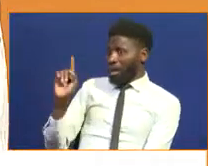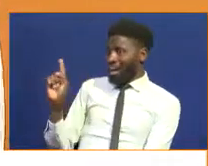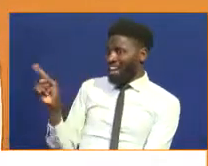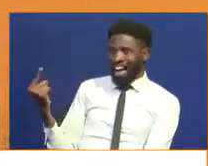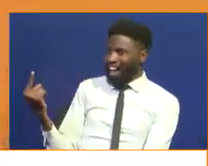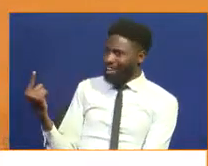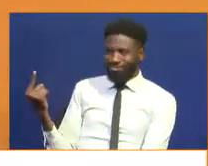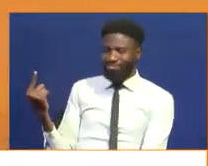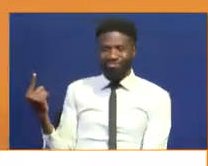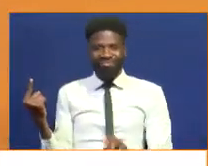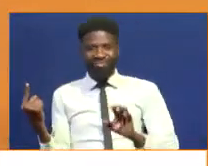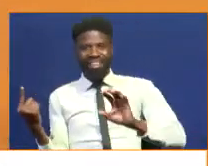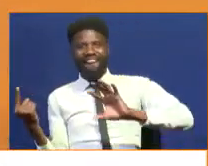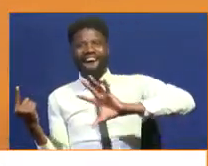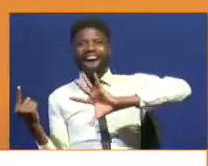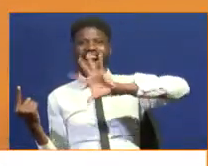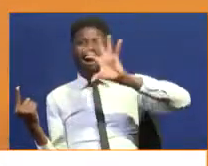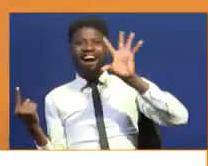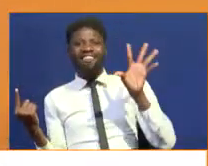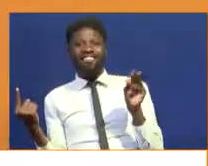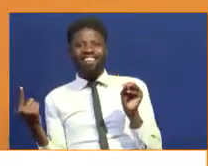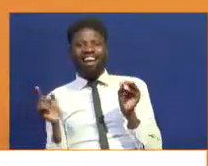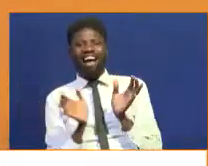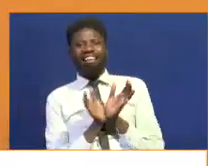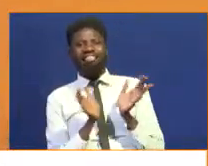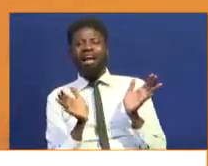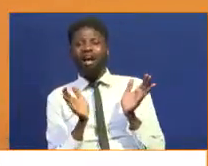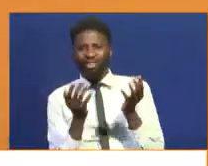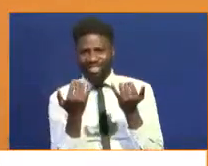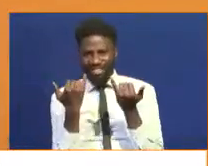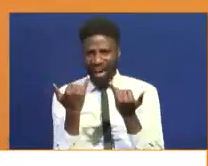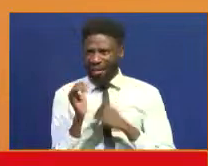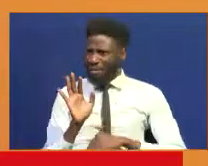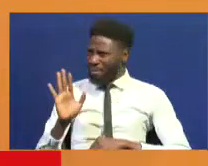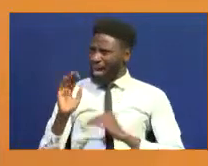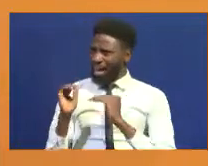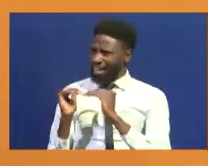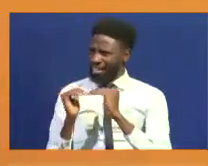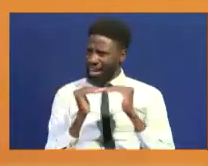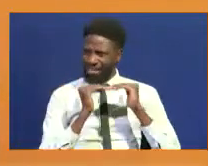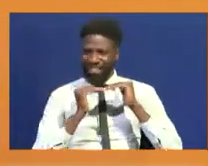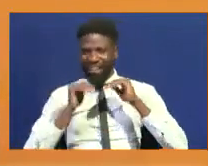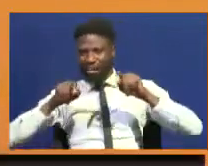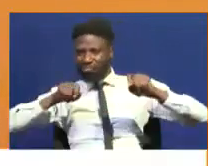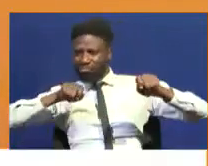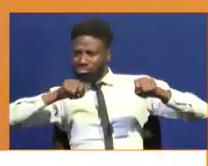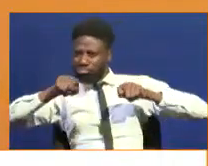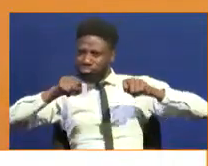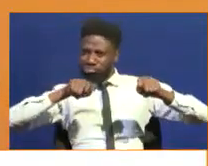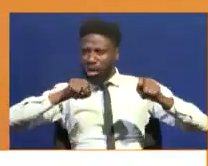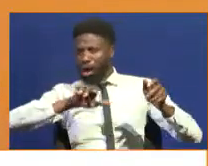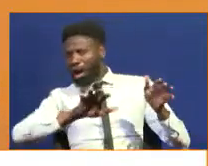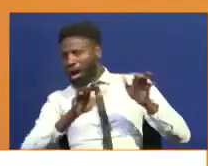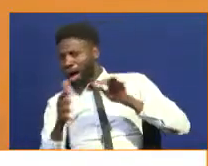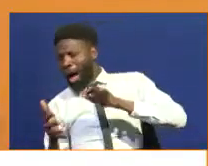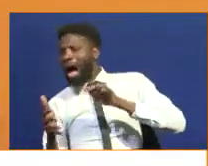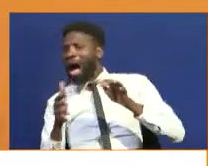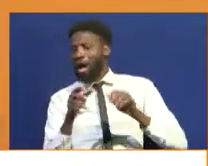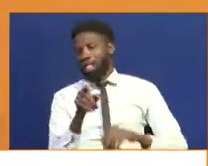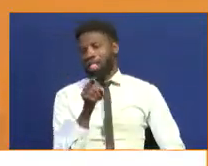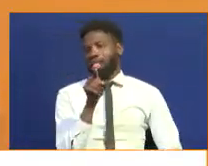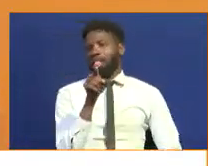how Africa is actually defining its democratic governance. Mm-hmm. And I think Kenya has been one of